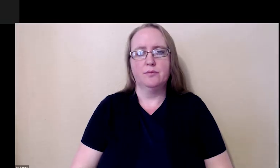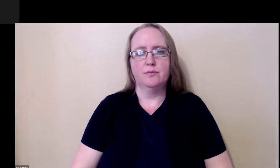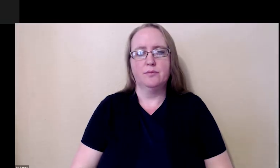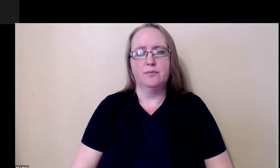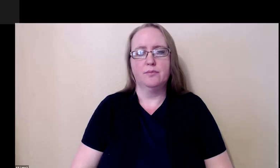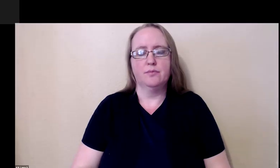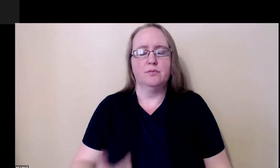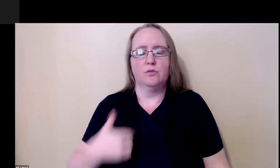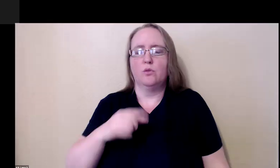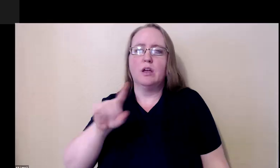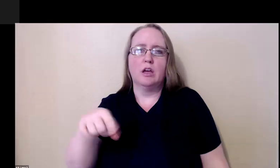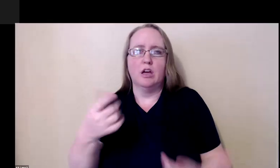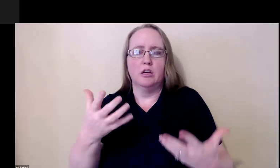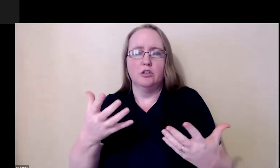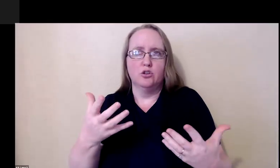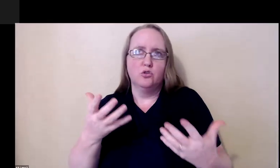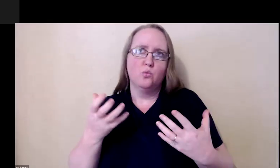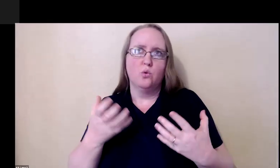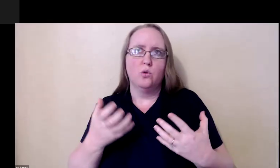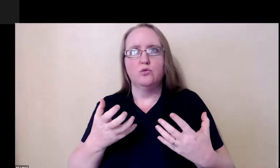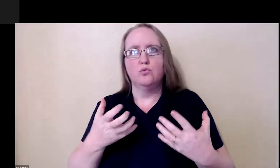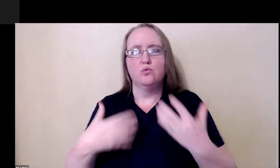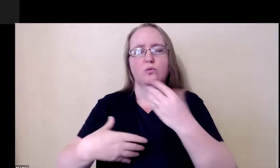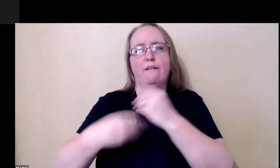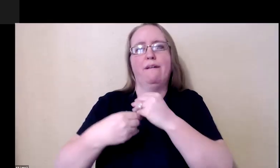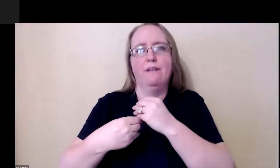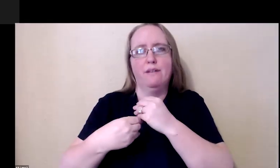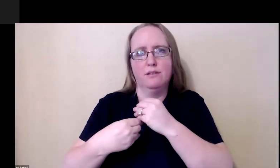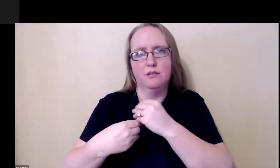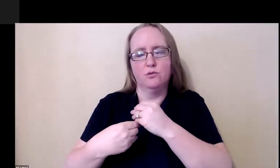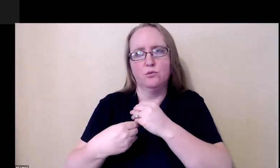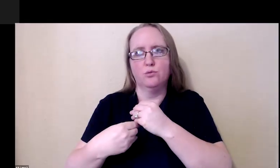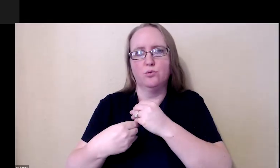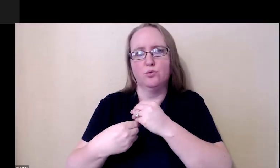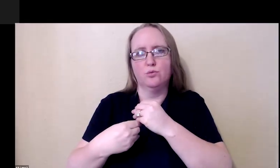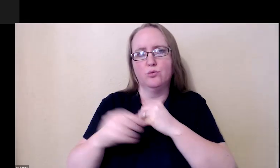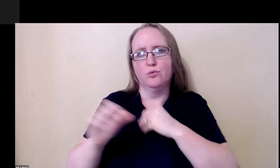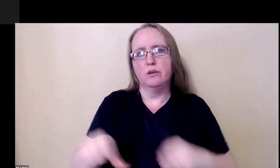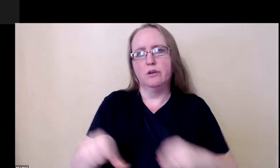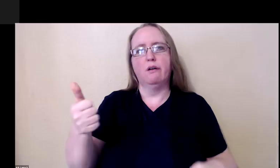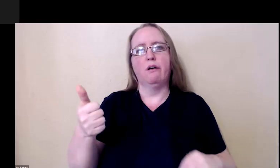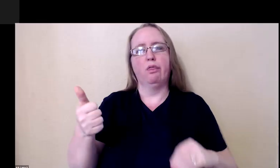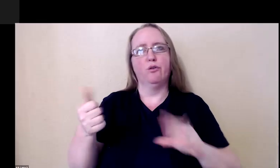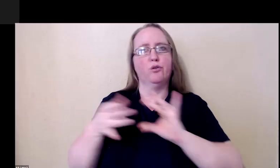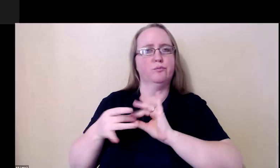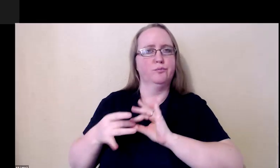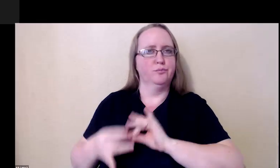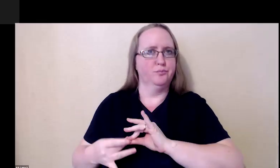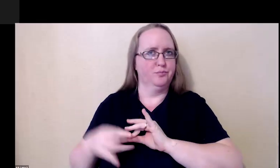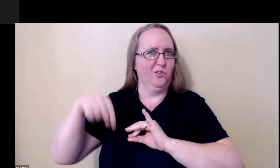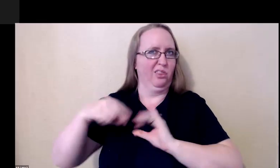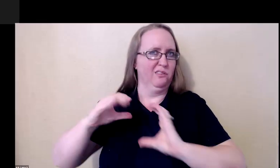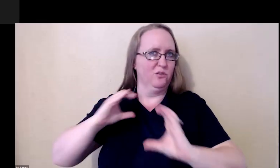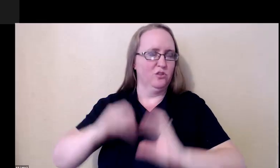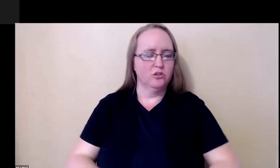I just wanted to add to the other speaker in this